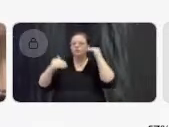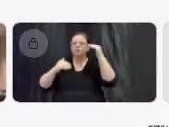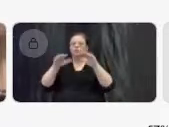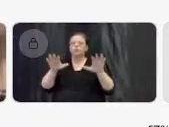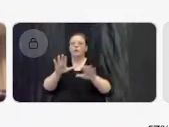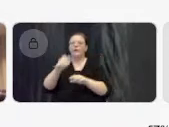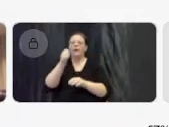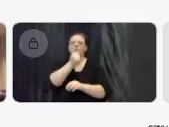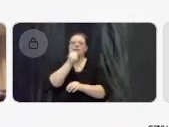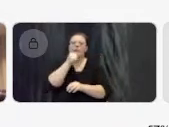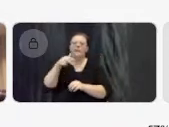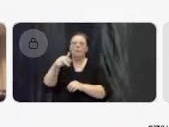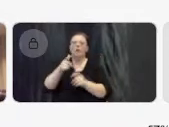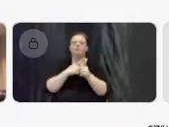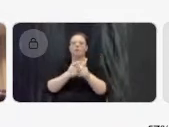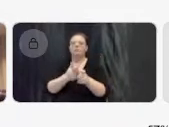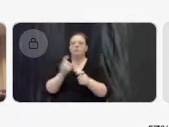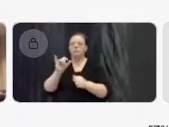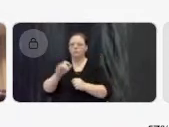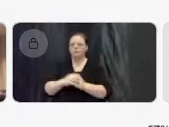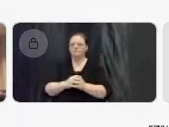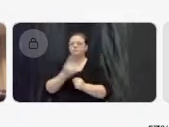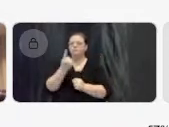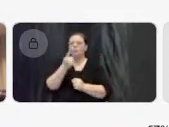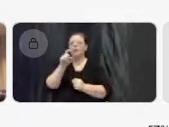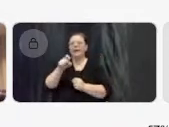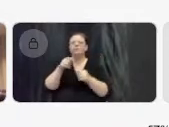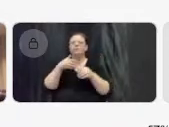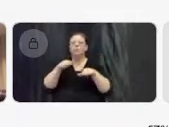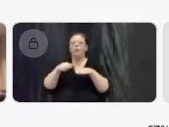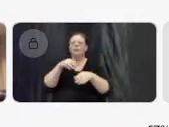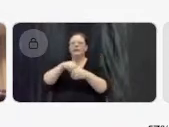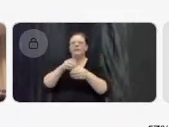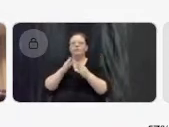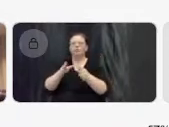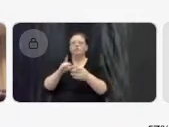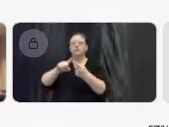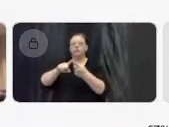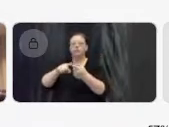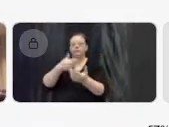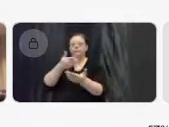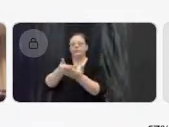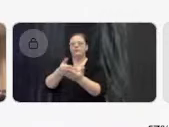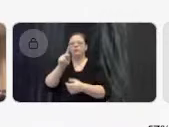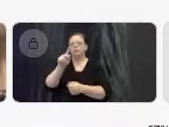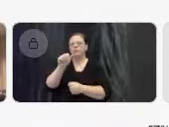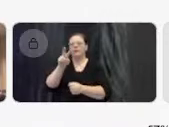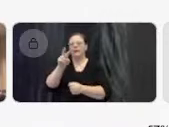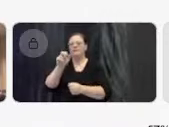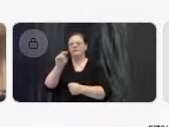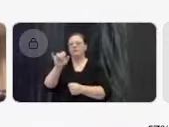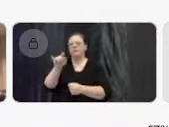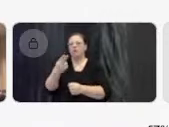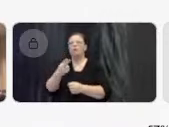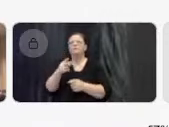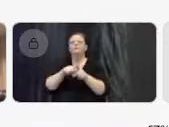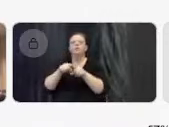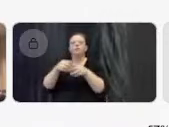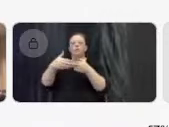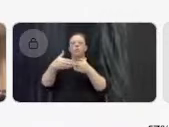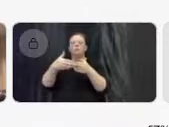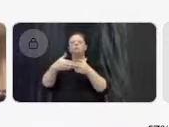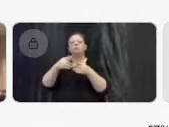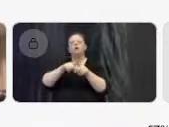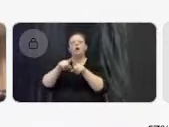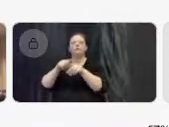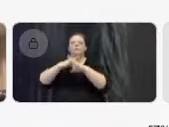daily walks and runs. One has to walk in the street to get to Kavanaugh. Also, the corner is often blocked by the